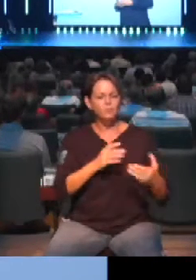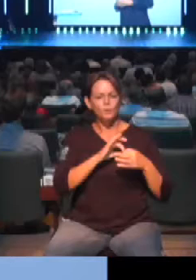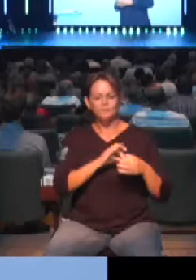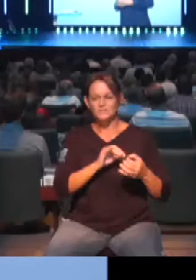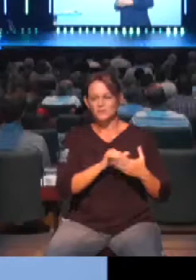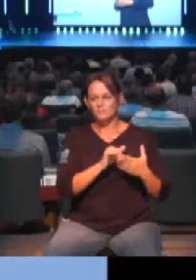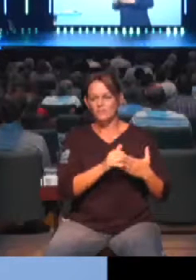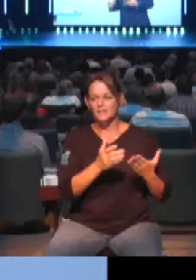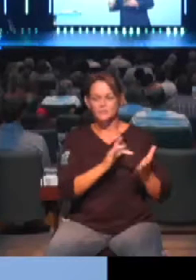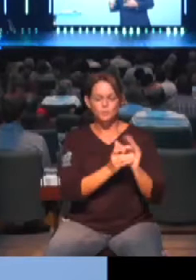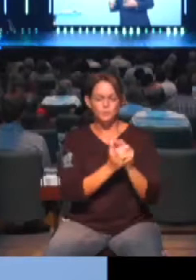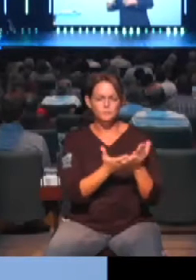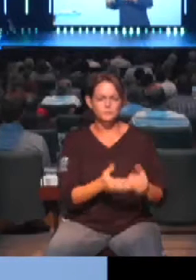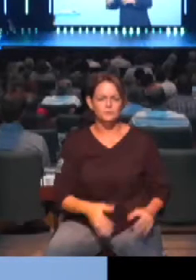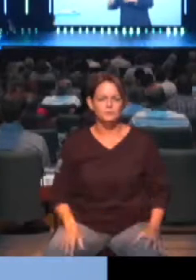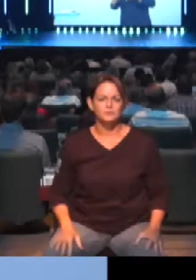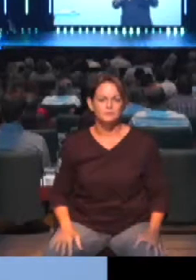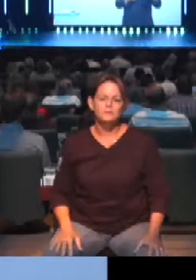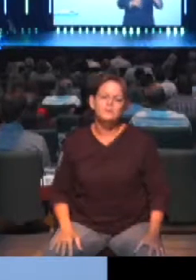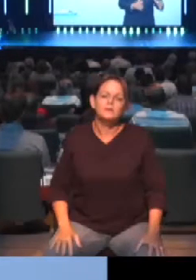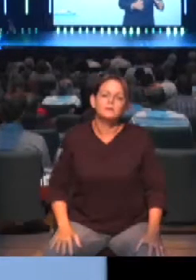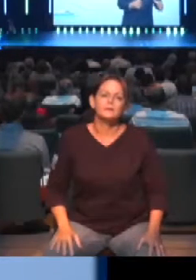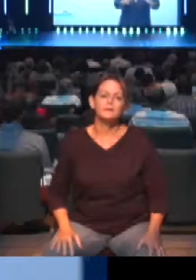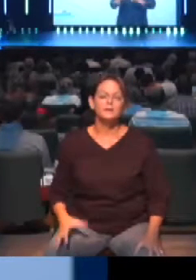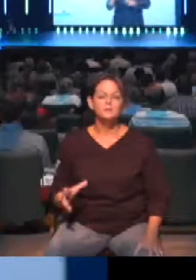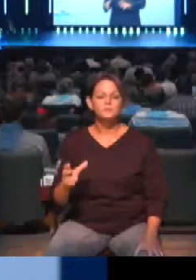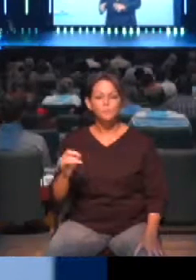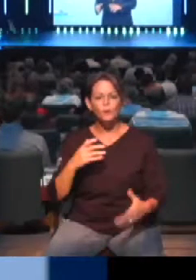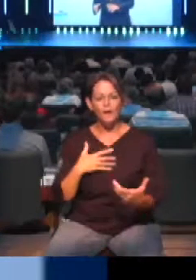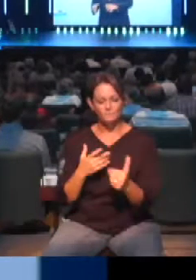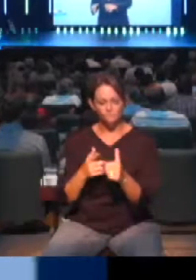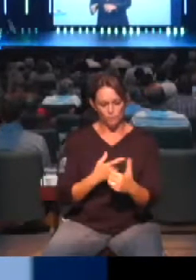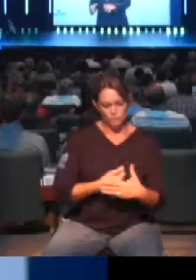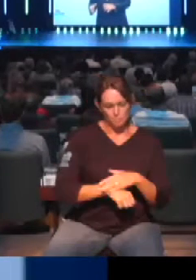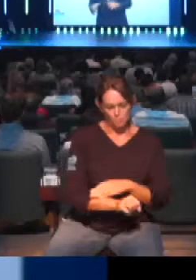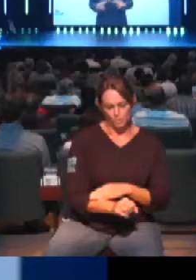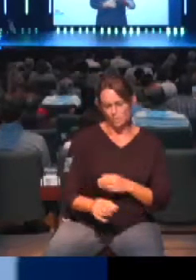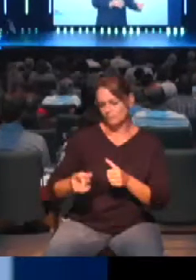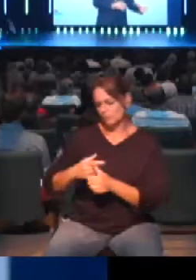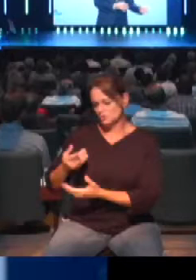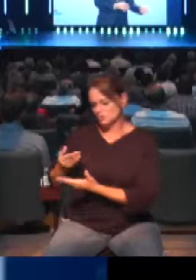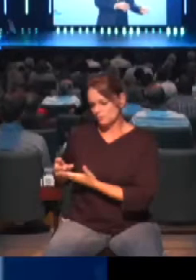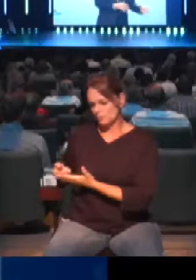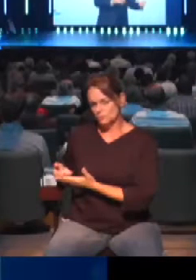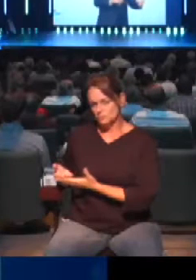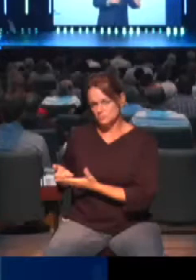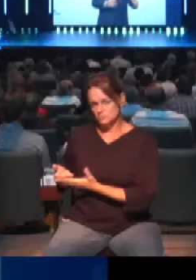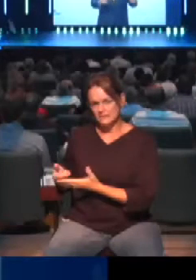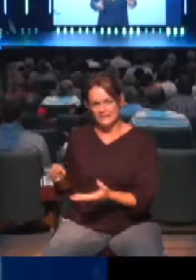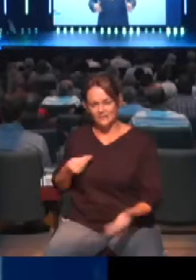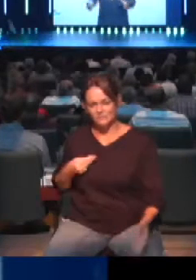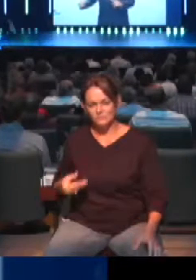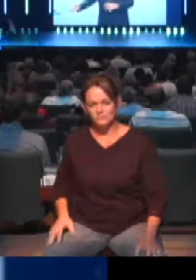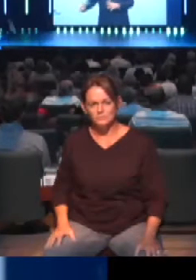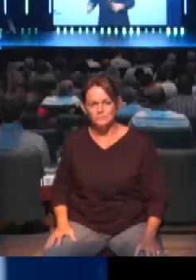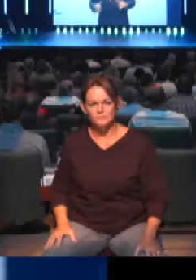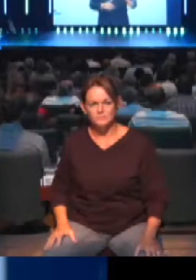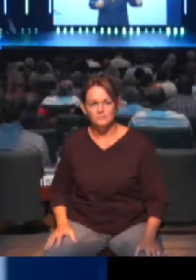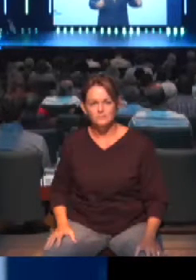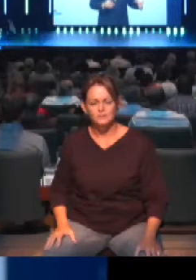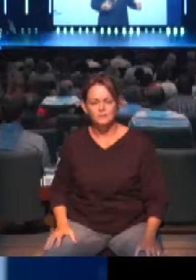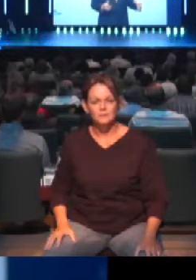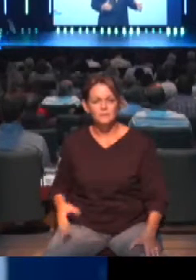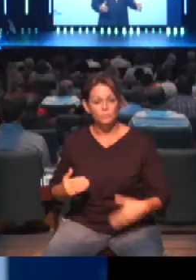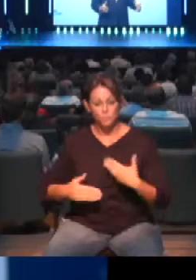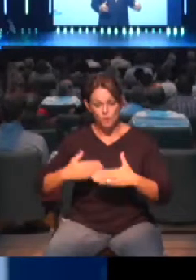scripture. And later, when I studied firstborn and first fruits, the Lord took me back to that because I was looking up the word firstborn and first